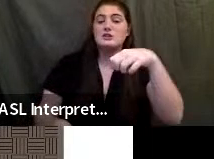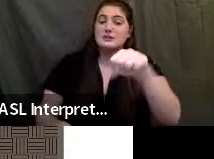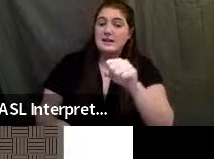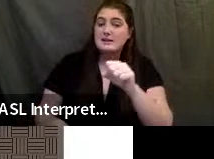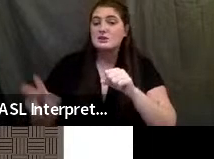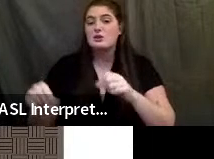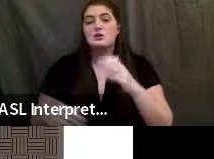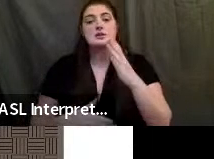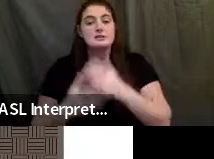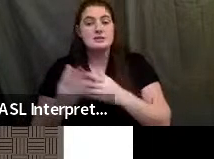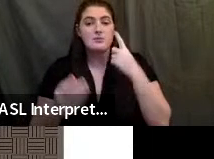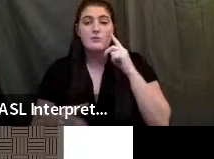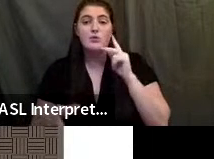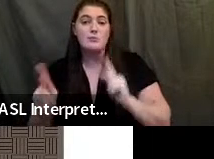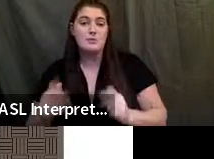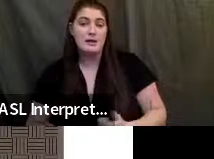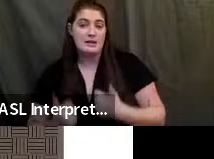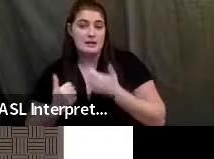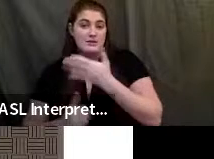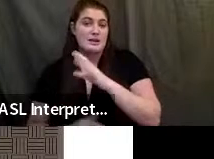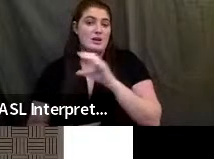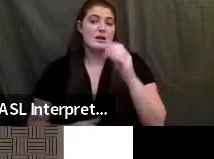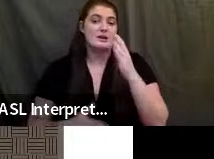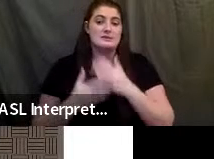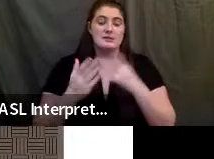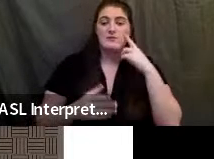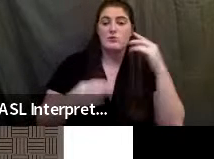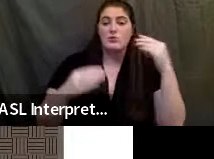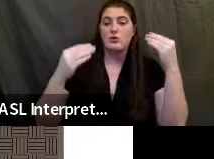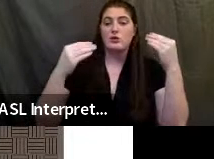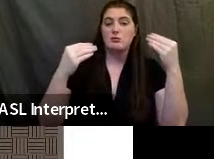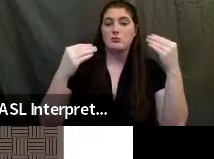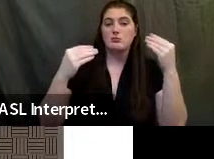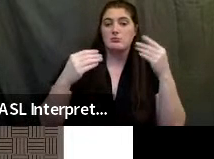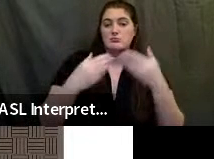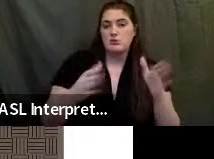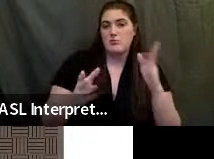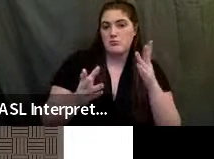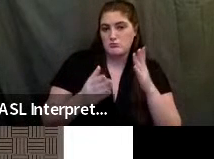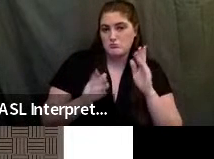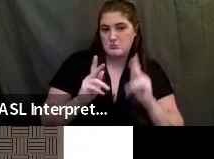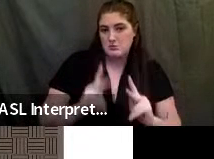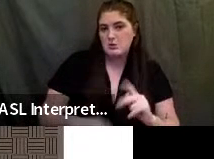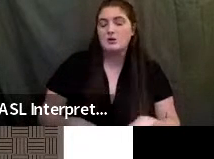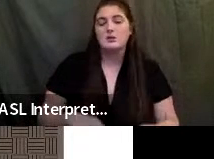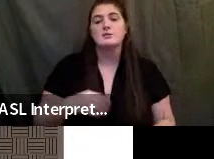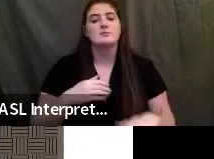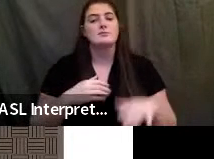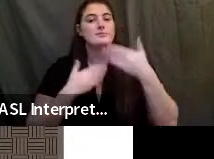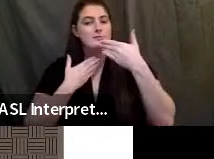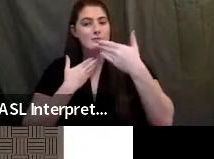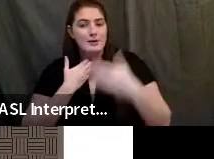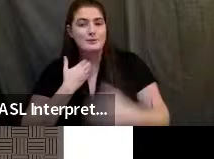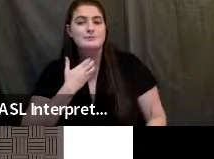for residents and some for retail. Okay, that was my next question. Thanks.